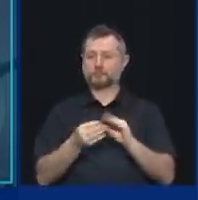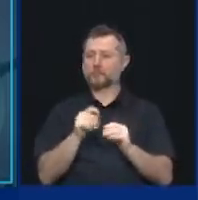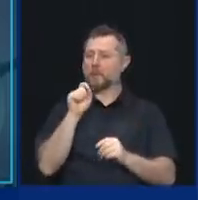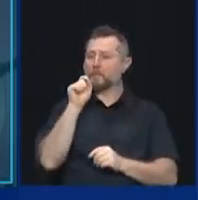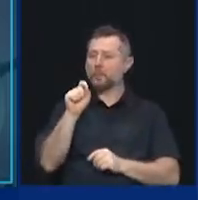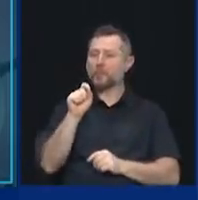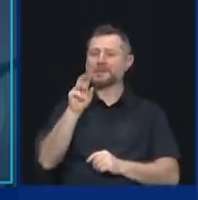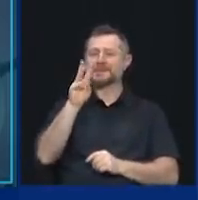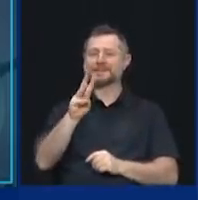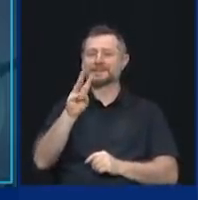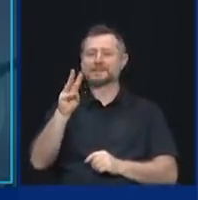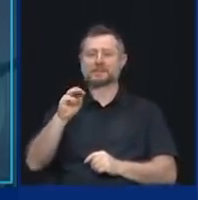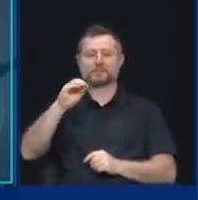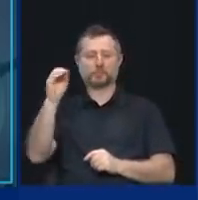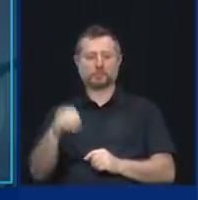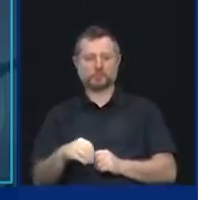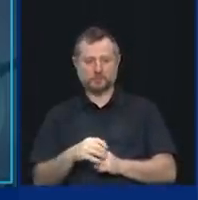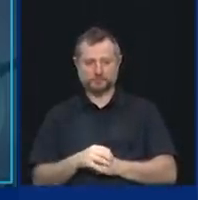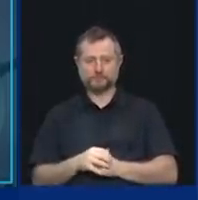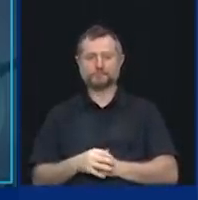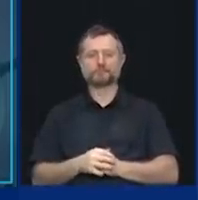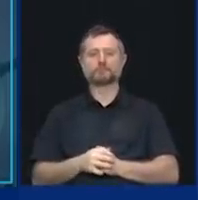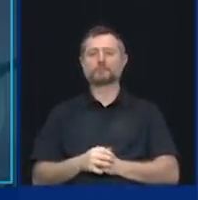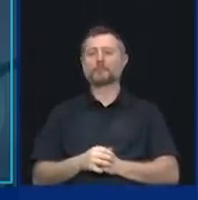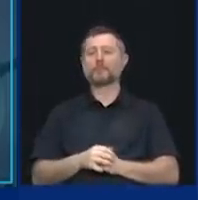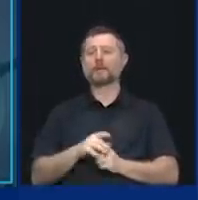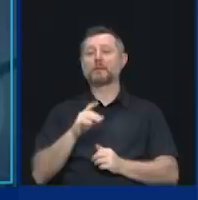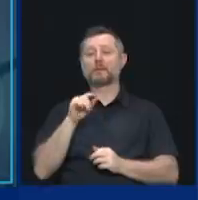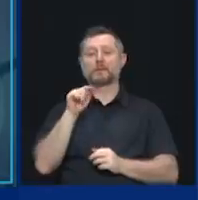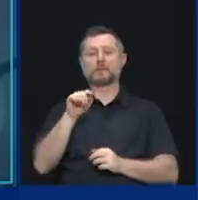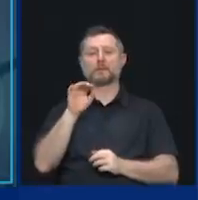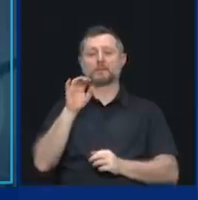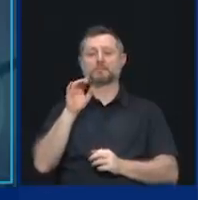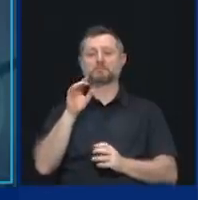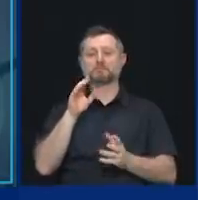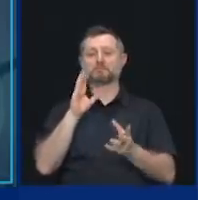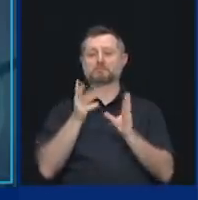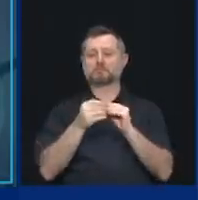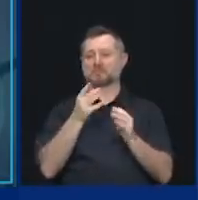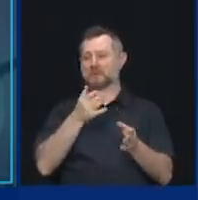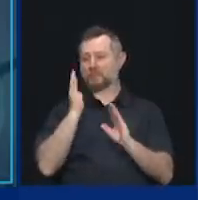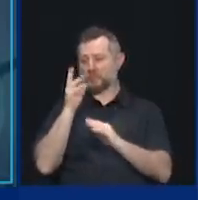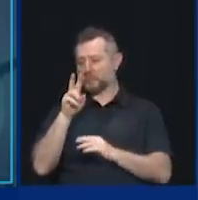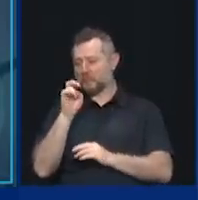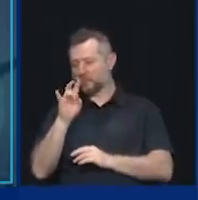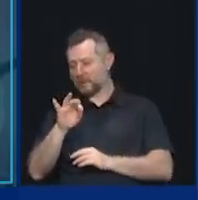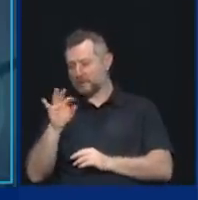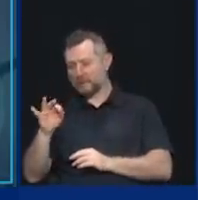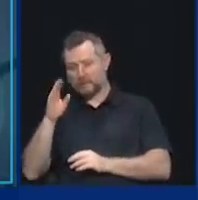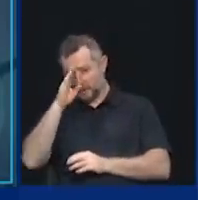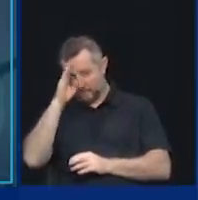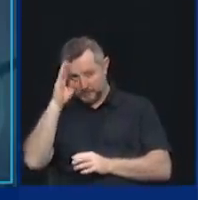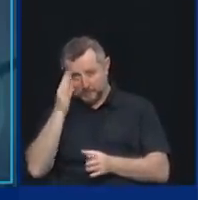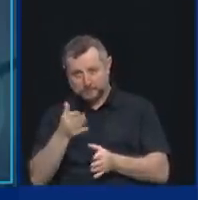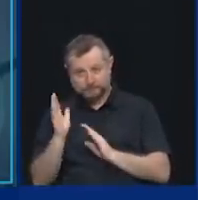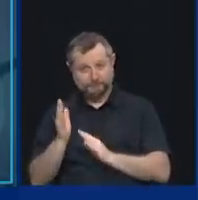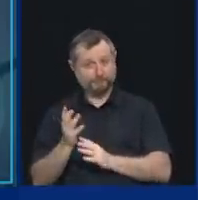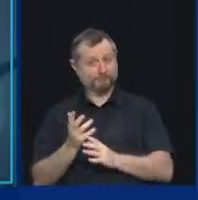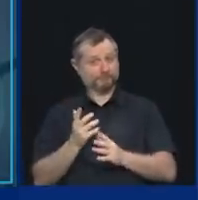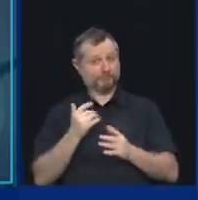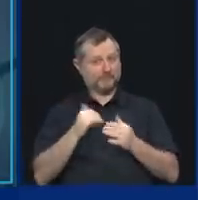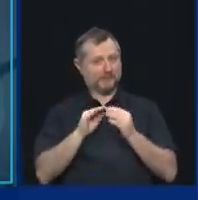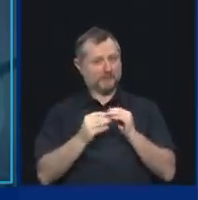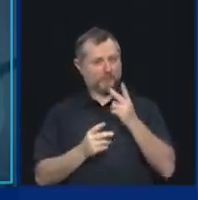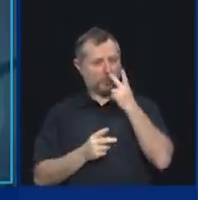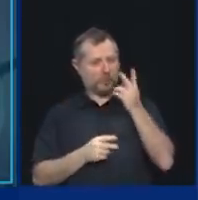0.66, 799 people in hospitals. I mean, just